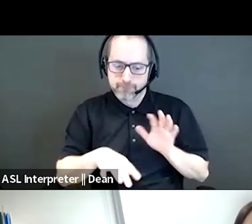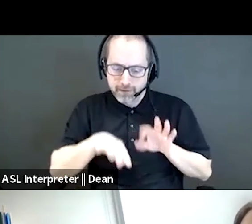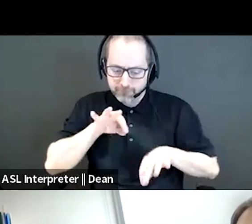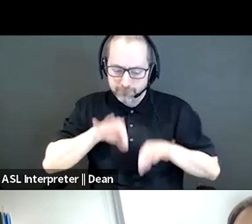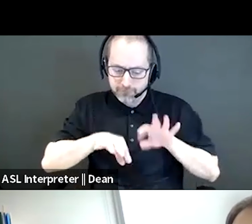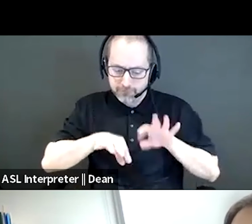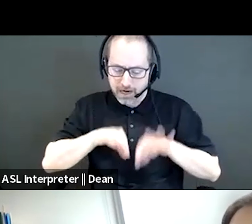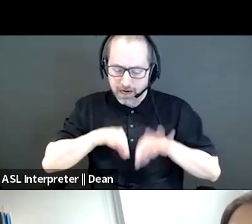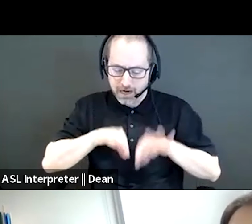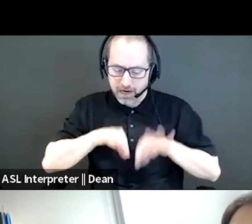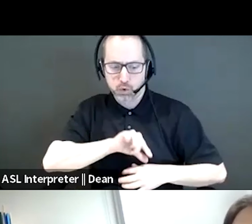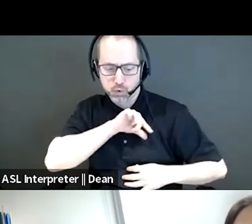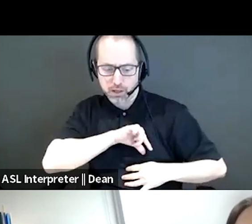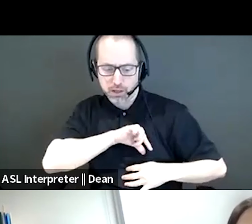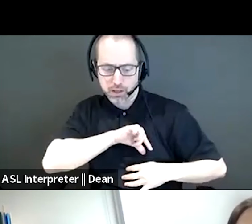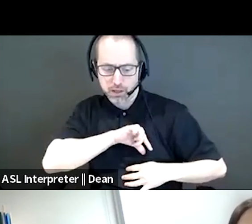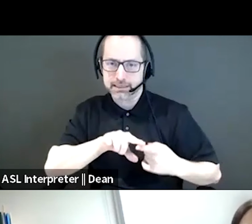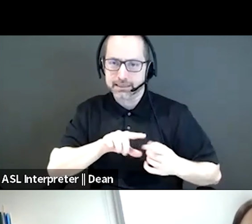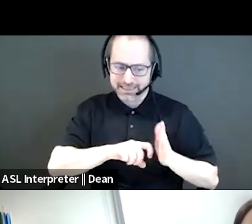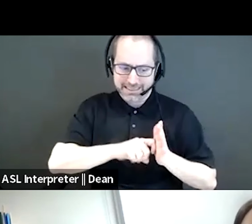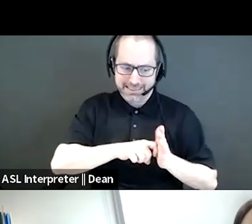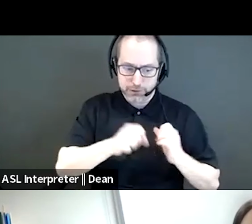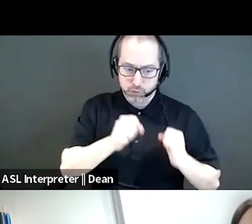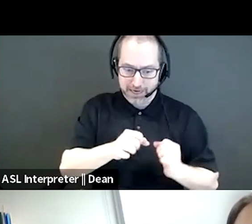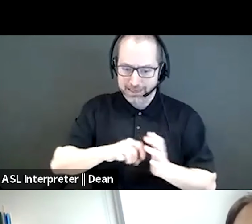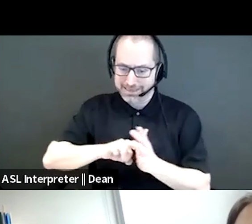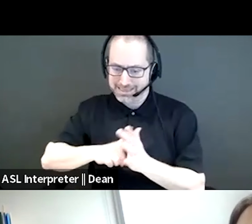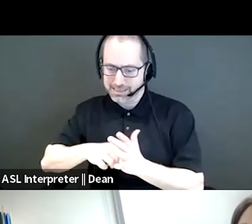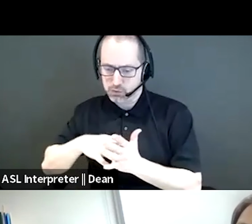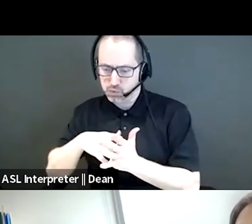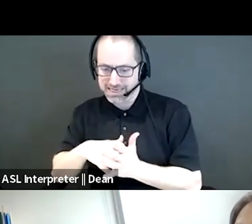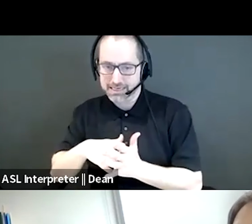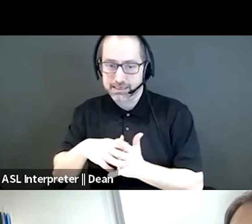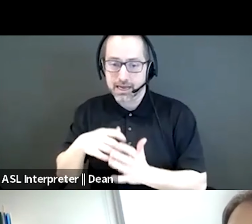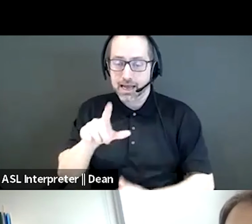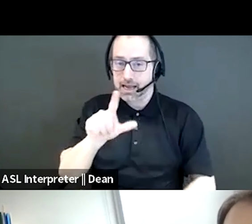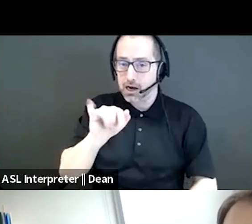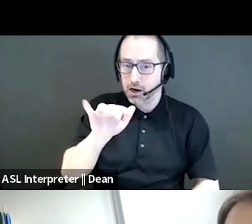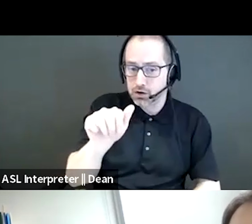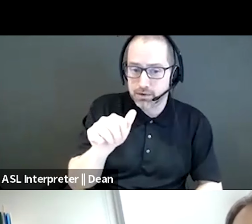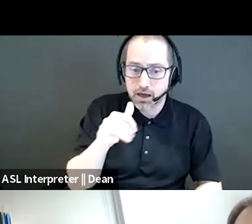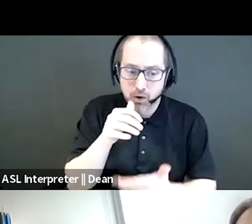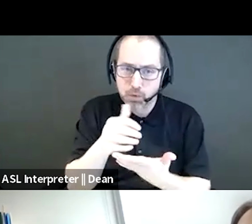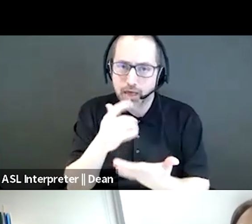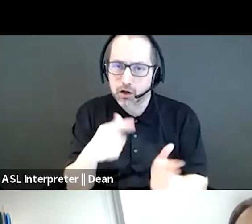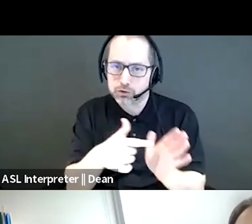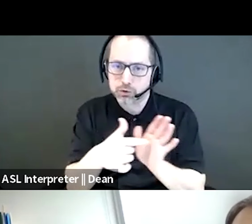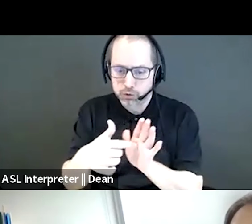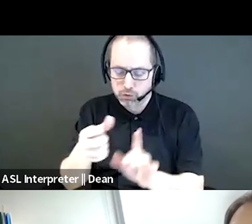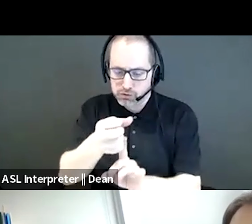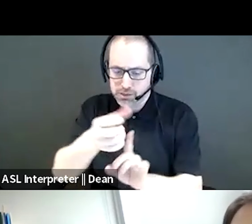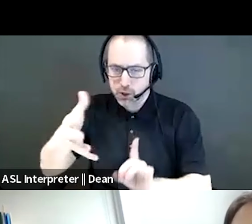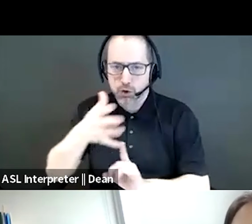strengths, what are your weaknesses, as well as Lumina brings suppressions and amplifications. So Lumina has